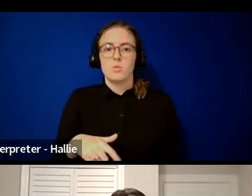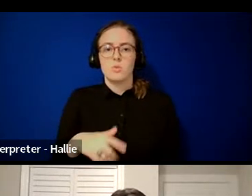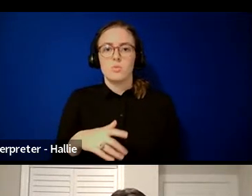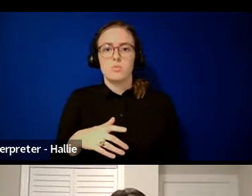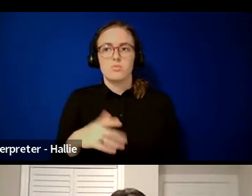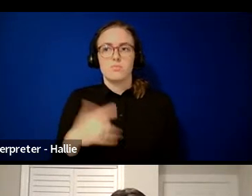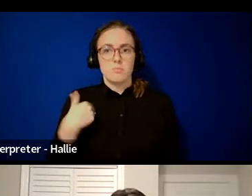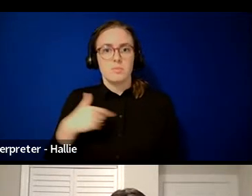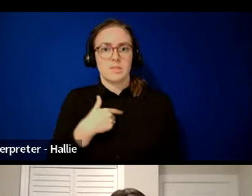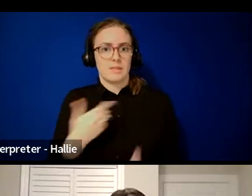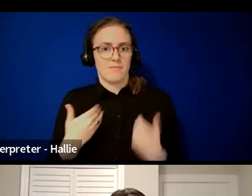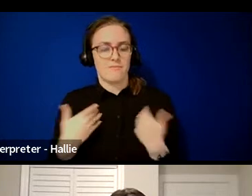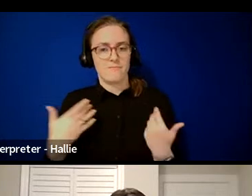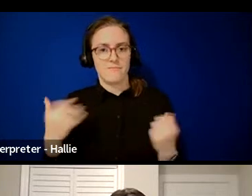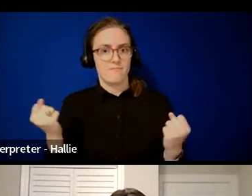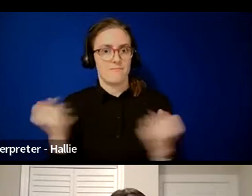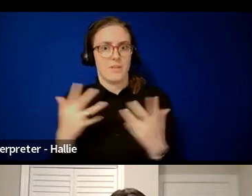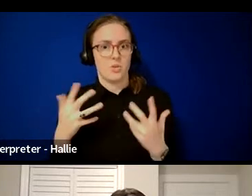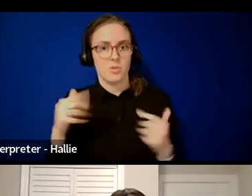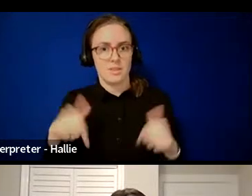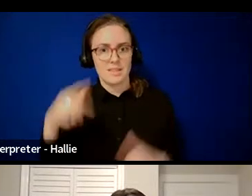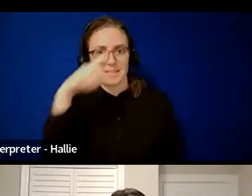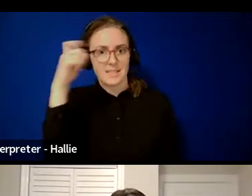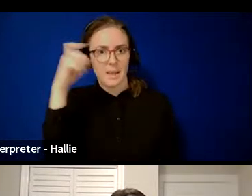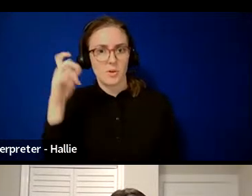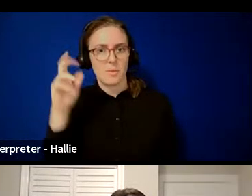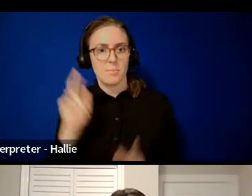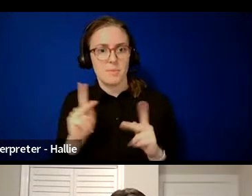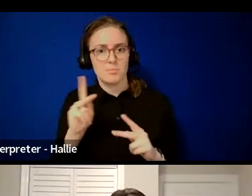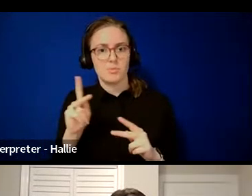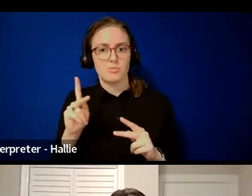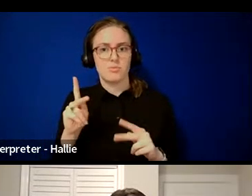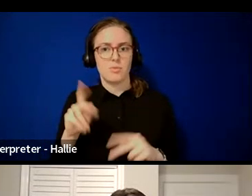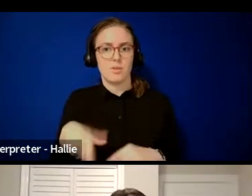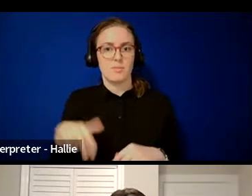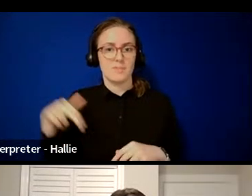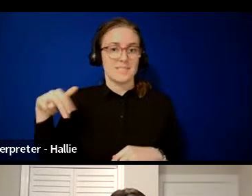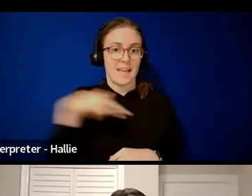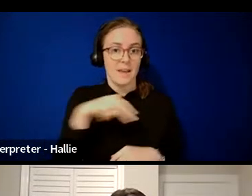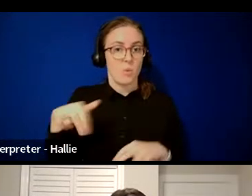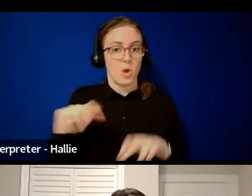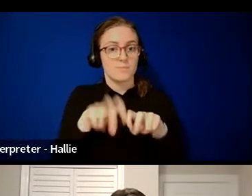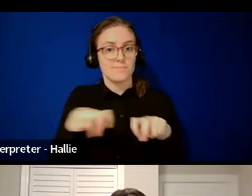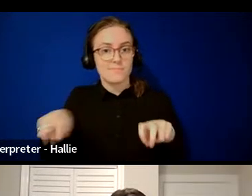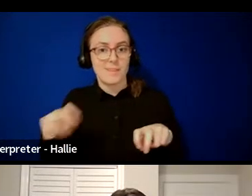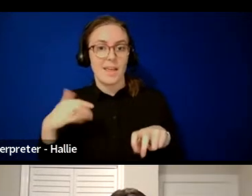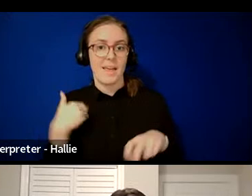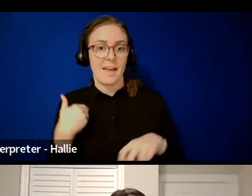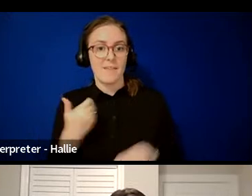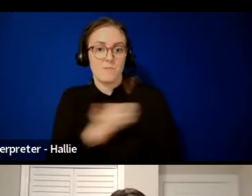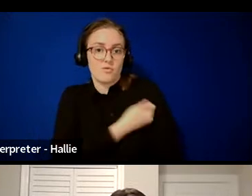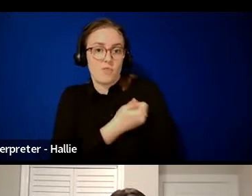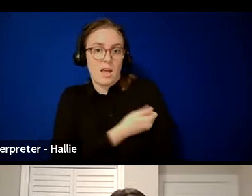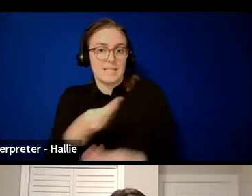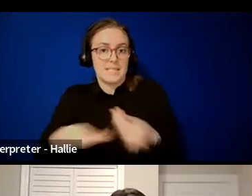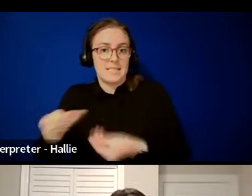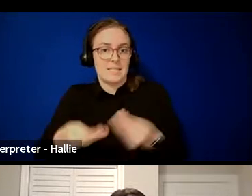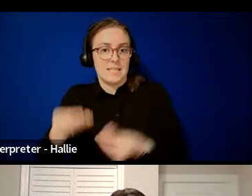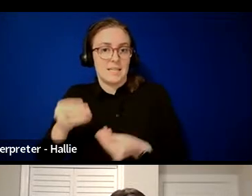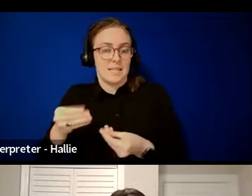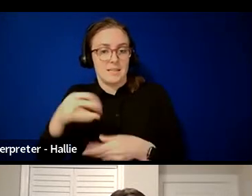fear of people sitting on our sidewalks, dealing drugs out of apartments. So thank